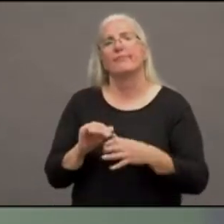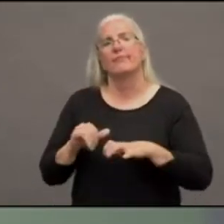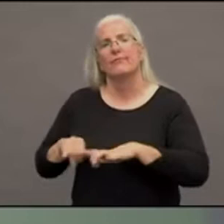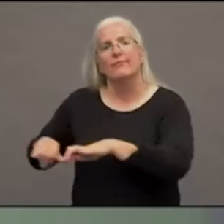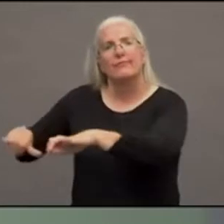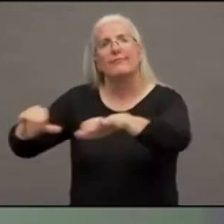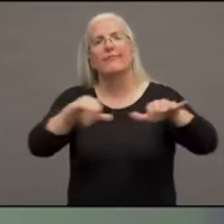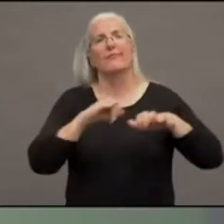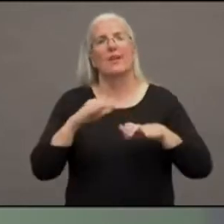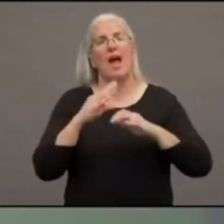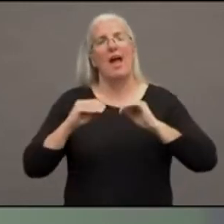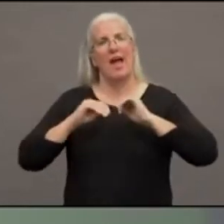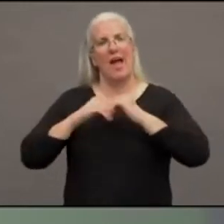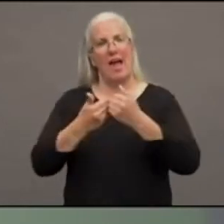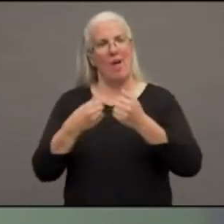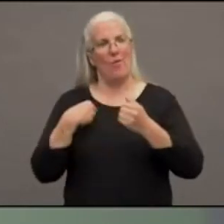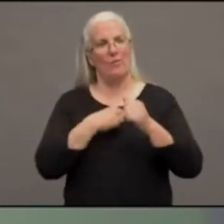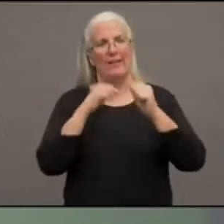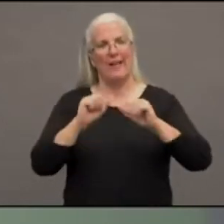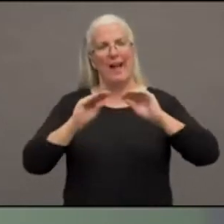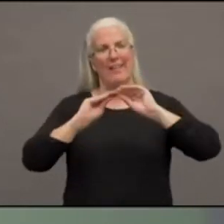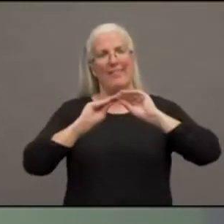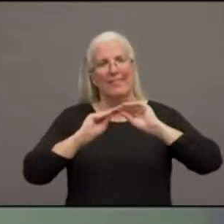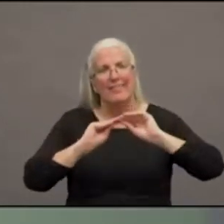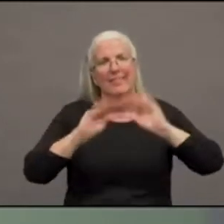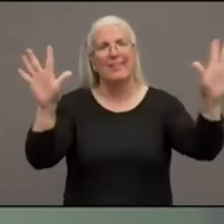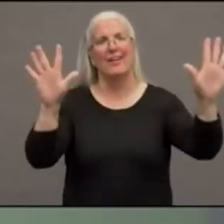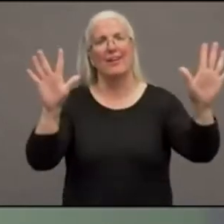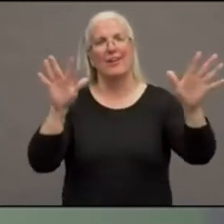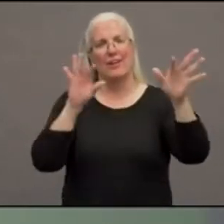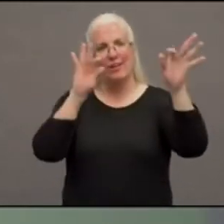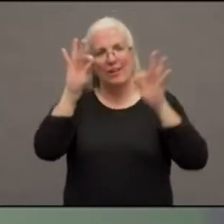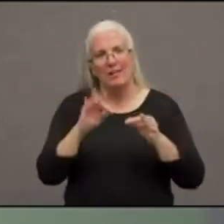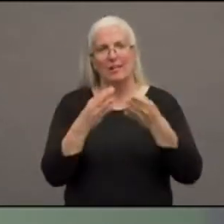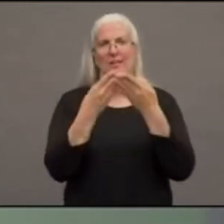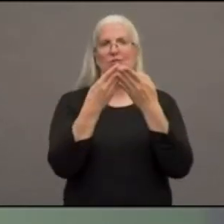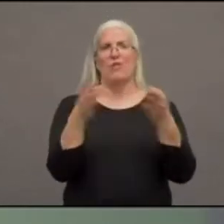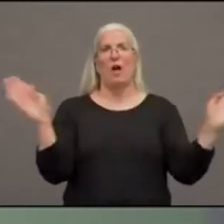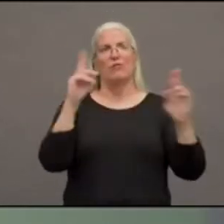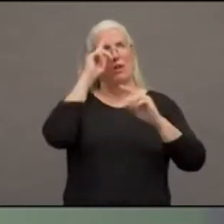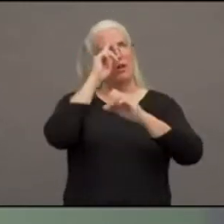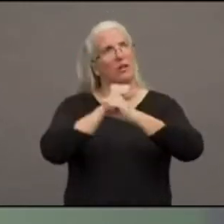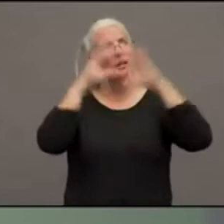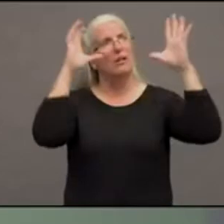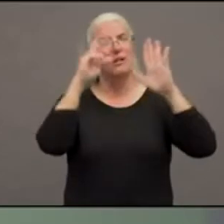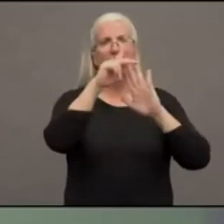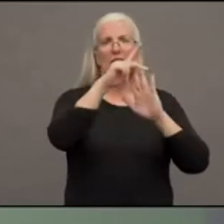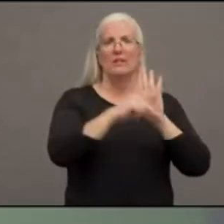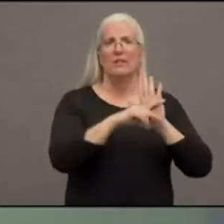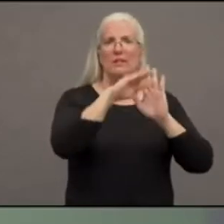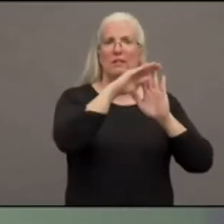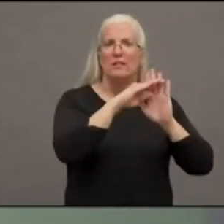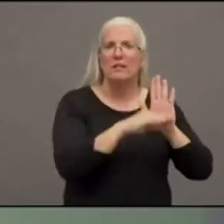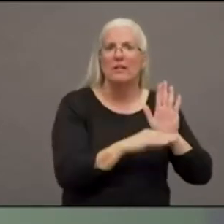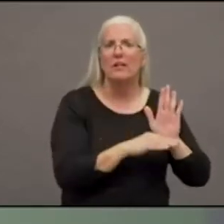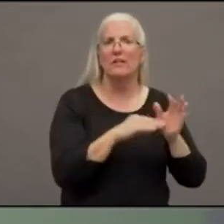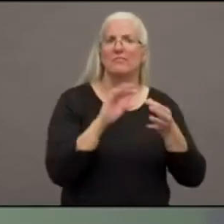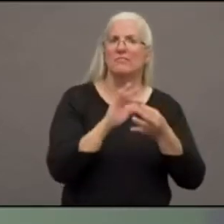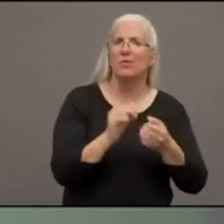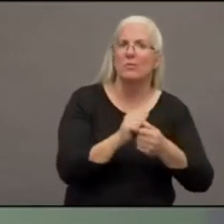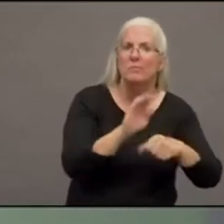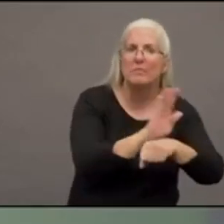clear, broader principles, and if operations at businesses and other facilities and other